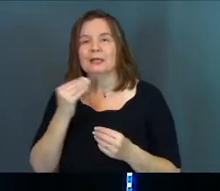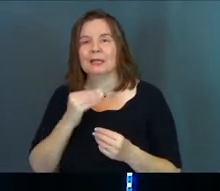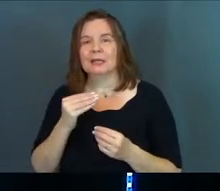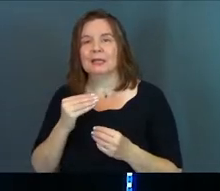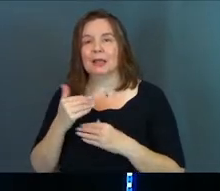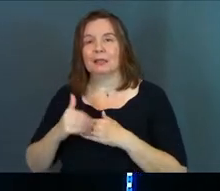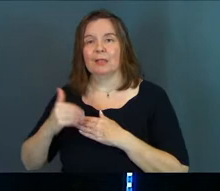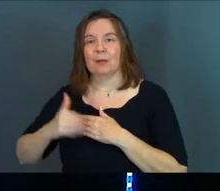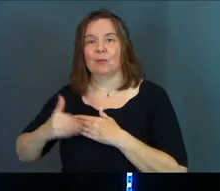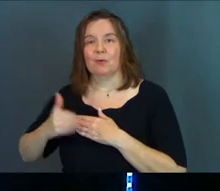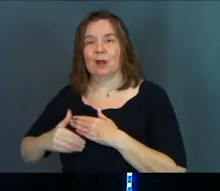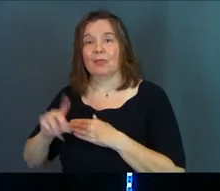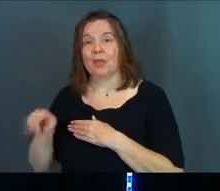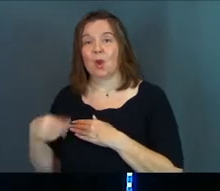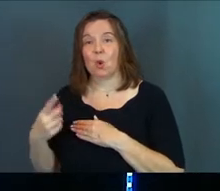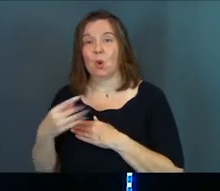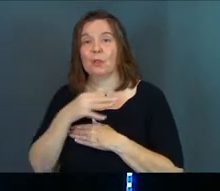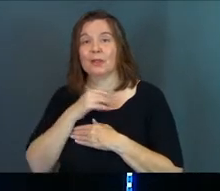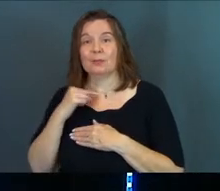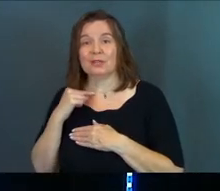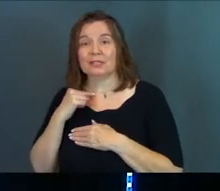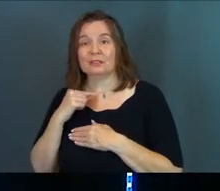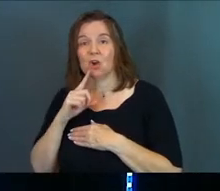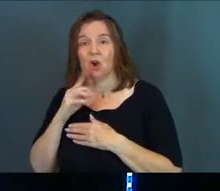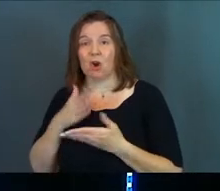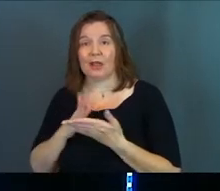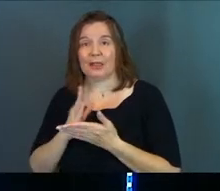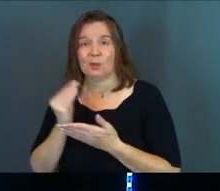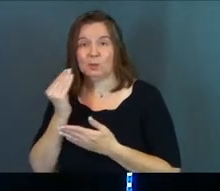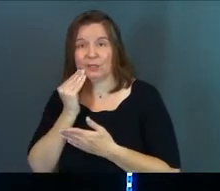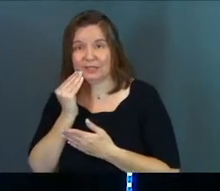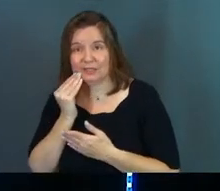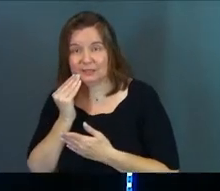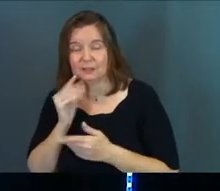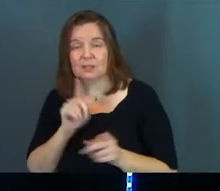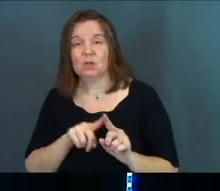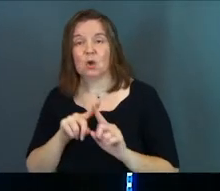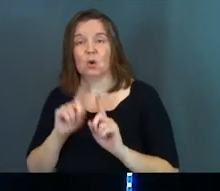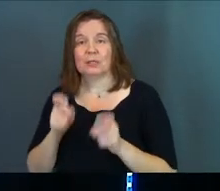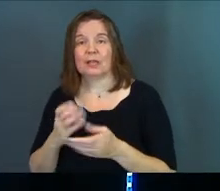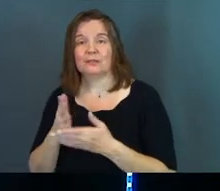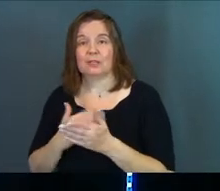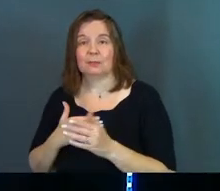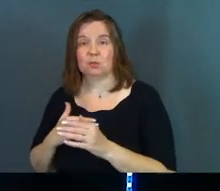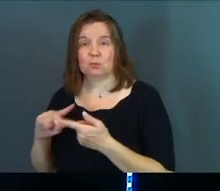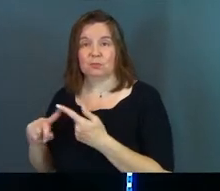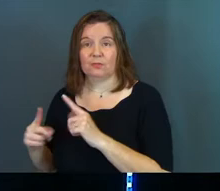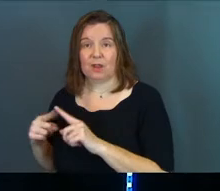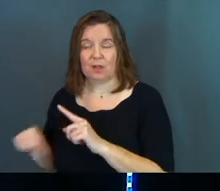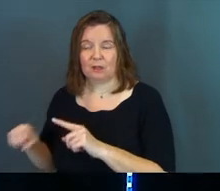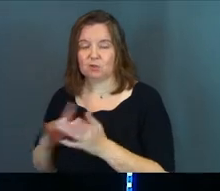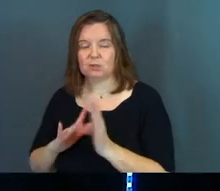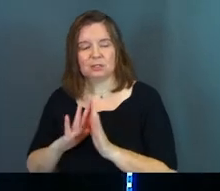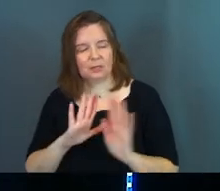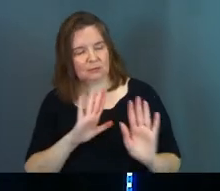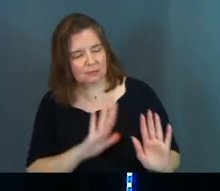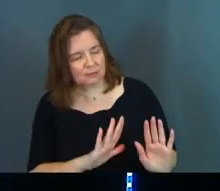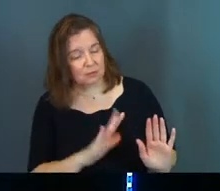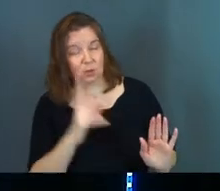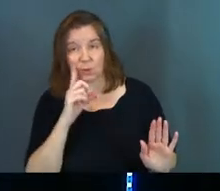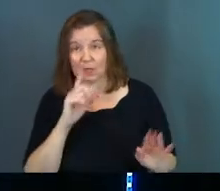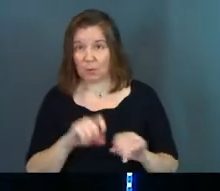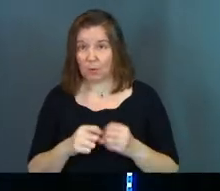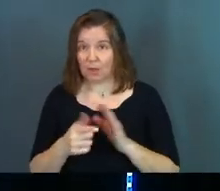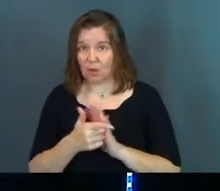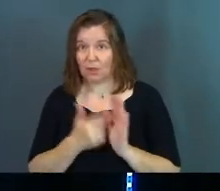sacred loaves of bread that only the priests are allowed to eat. He also gave some to his companions. So Jesus says, hey, you guys think